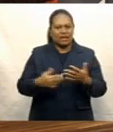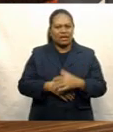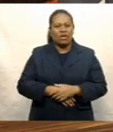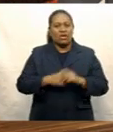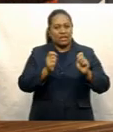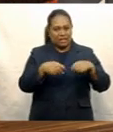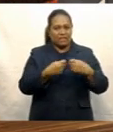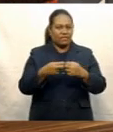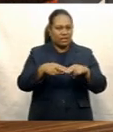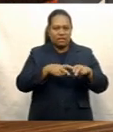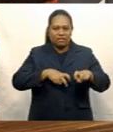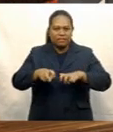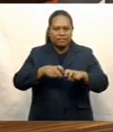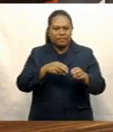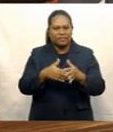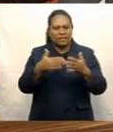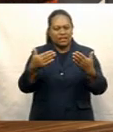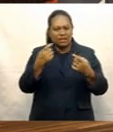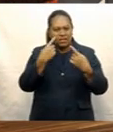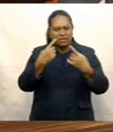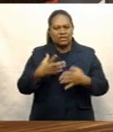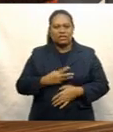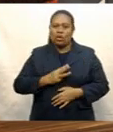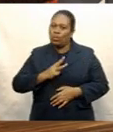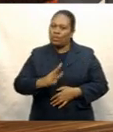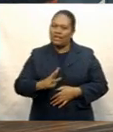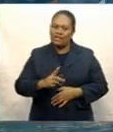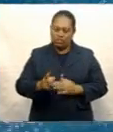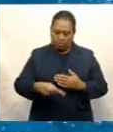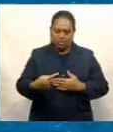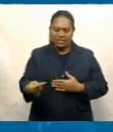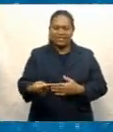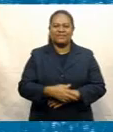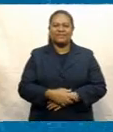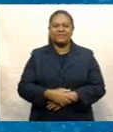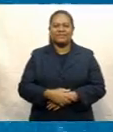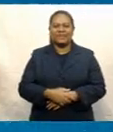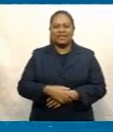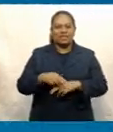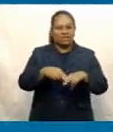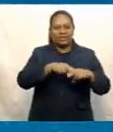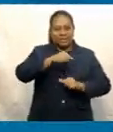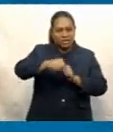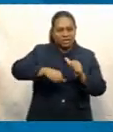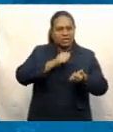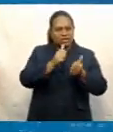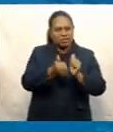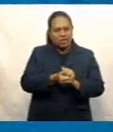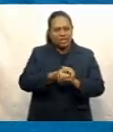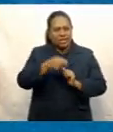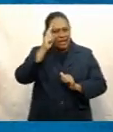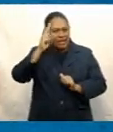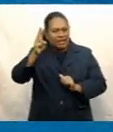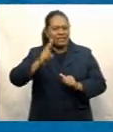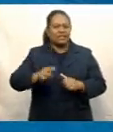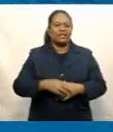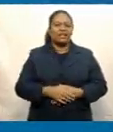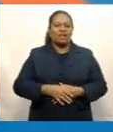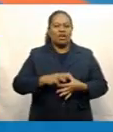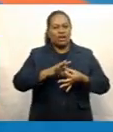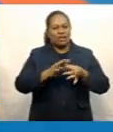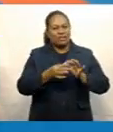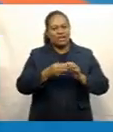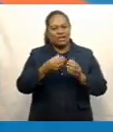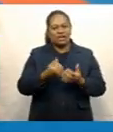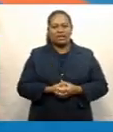Team Fiji athletes have been commended for their willingness to keep on. Fiji Association of Sports and National Olympic Committee Chief